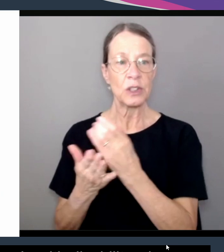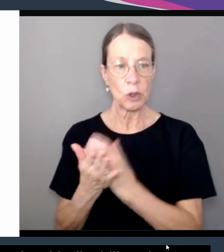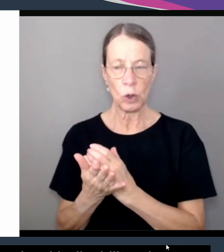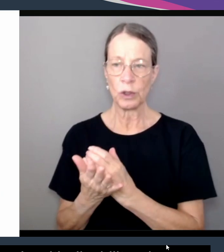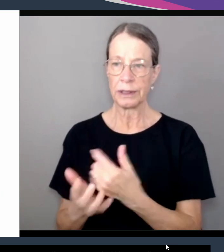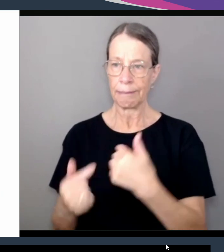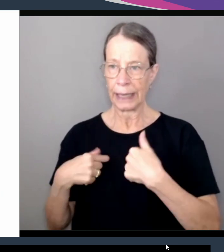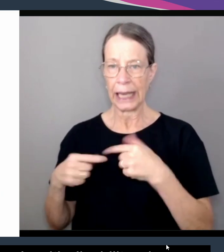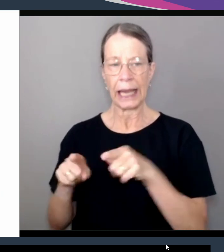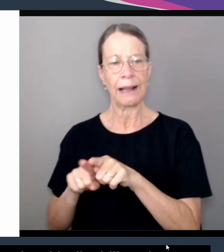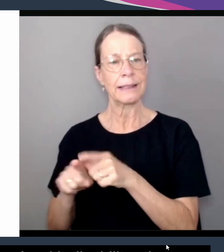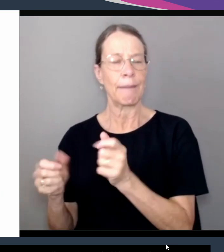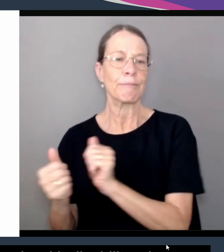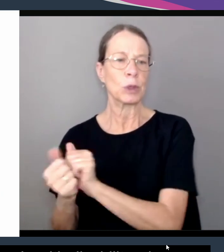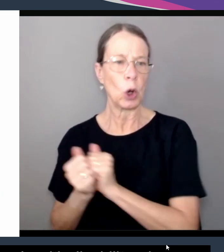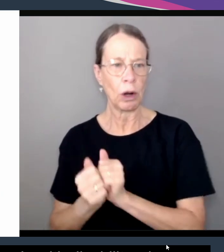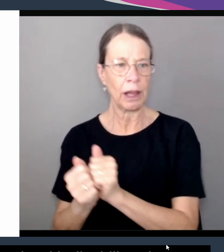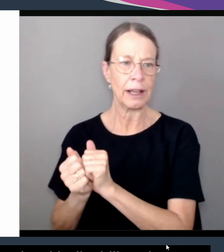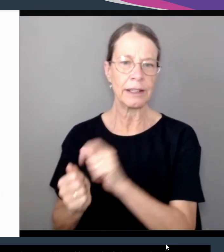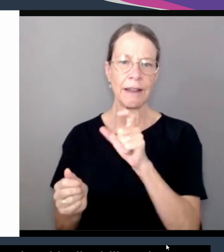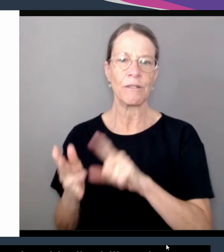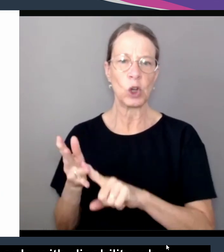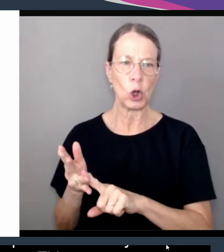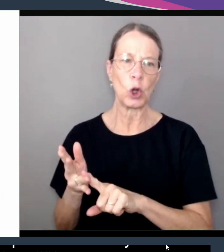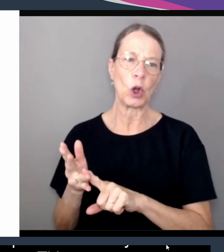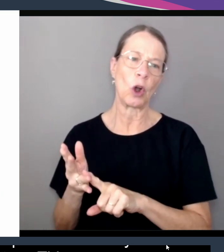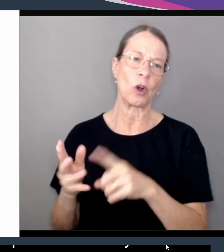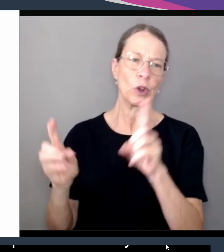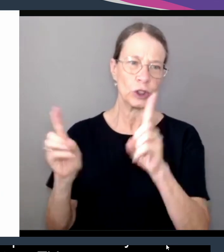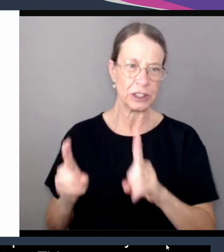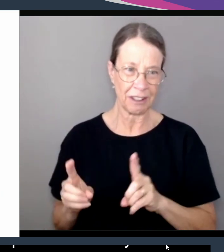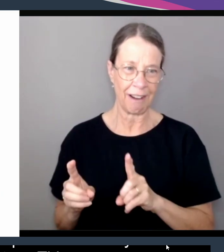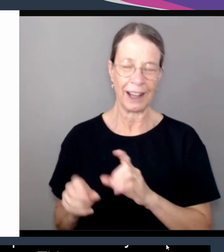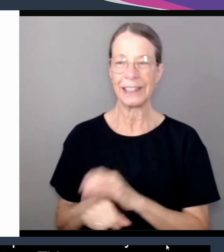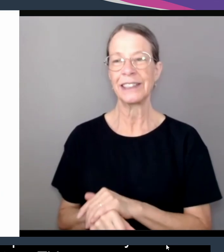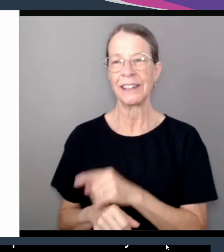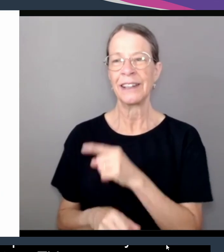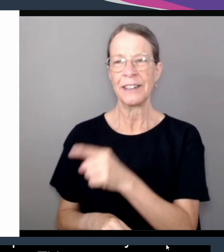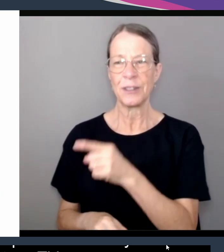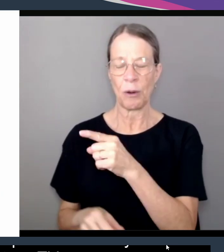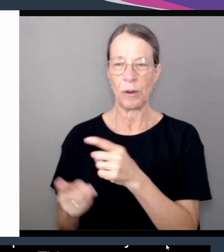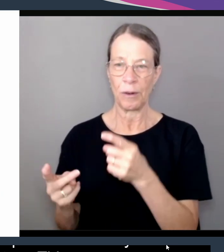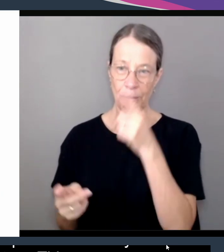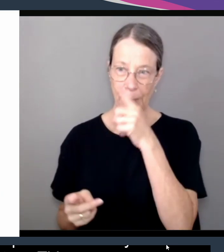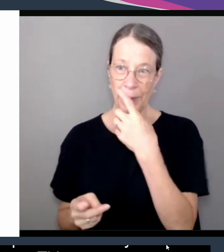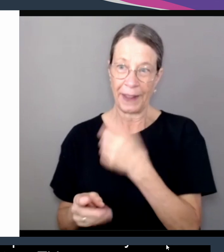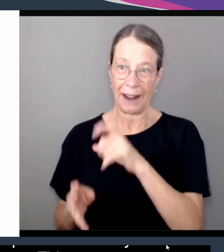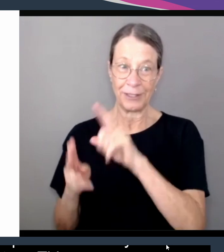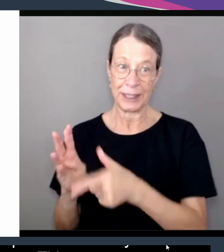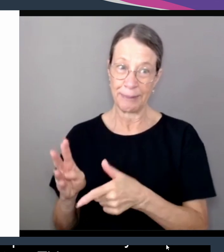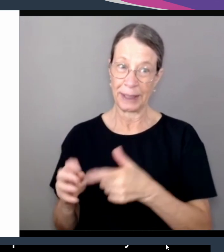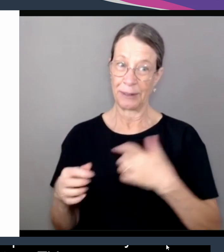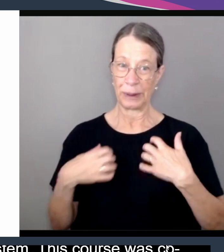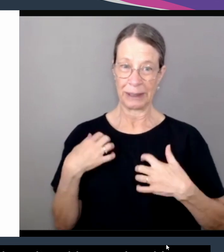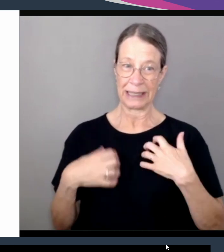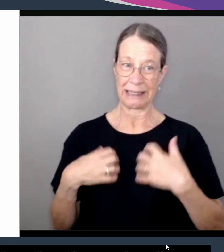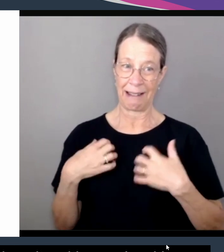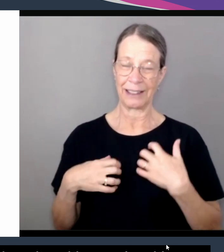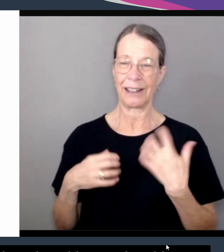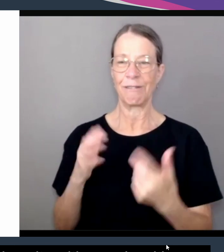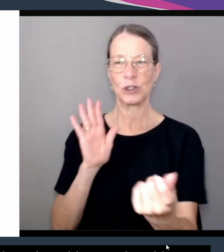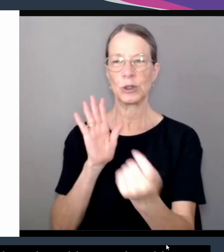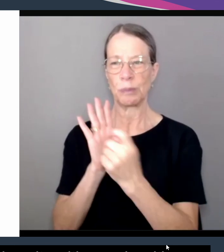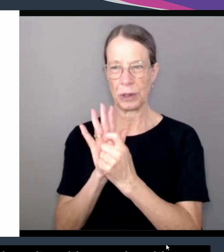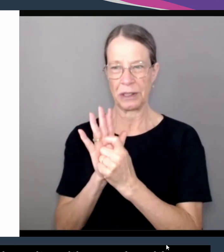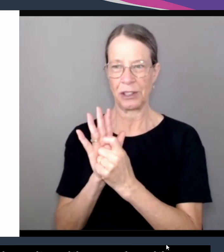Griffith University with people with disability, and we're very proud to be sponsored by the National Disability Research Partnership. I want to